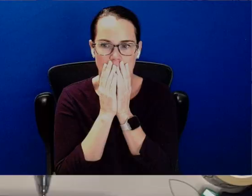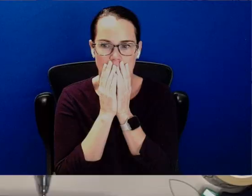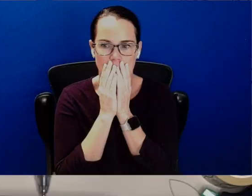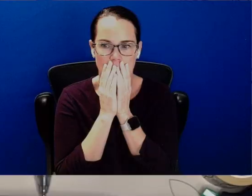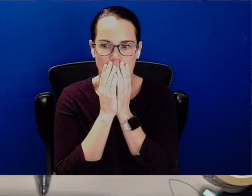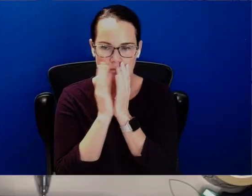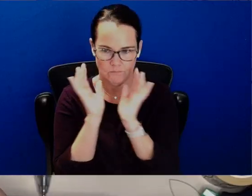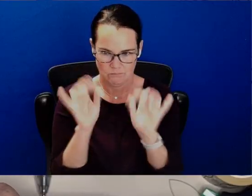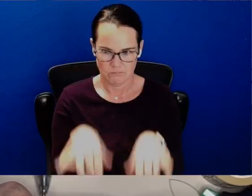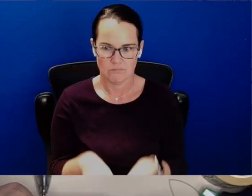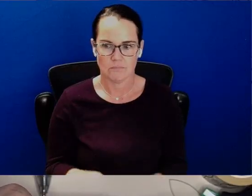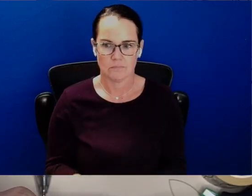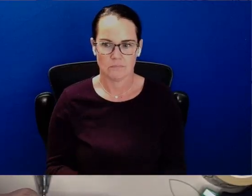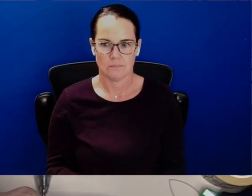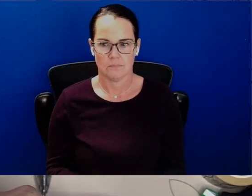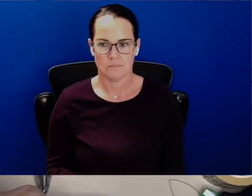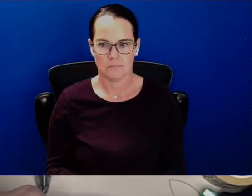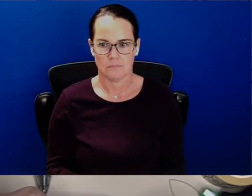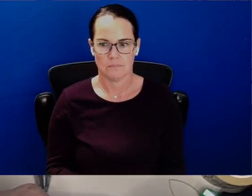there we go.